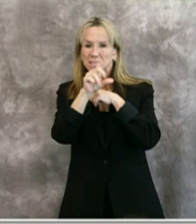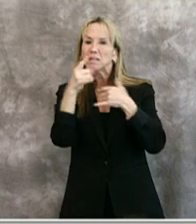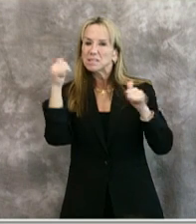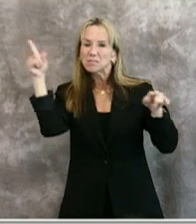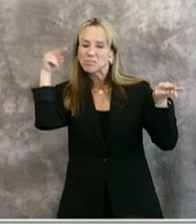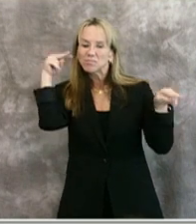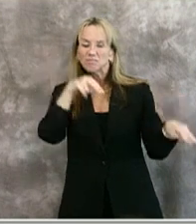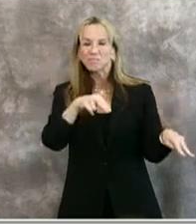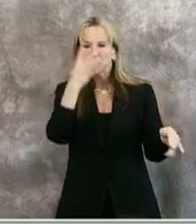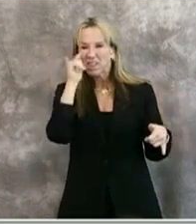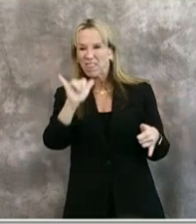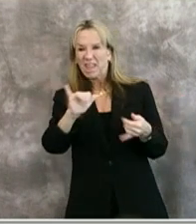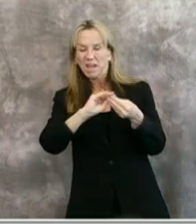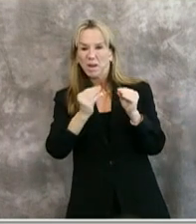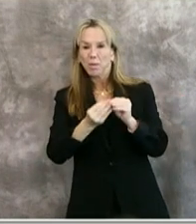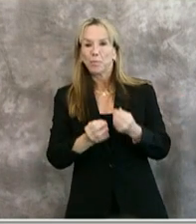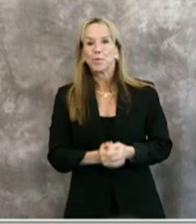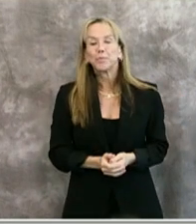Next slide.